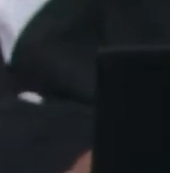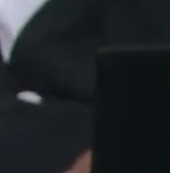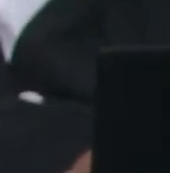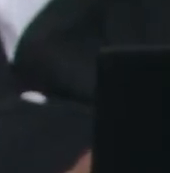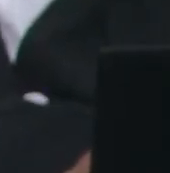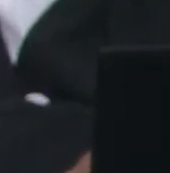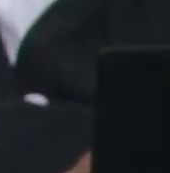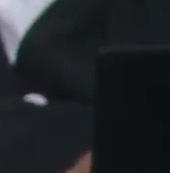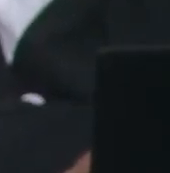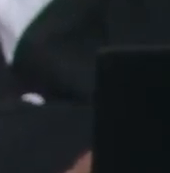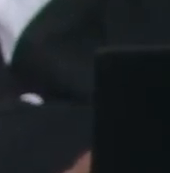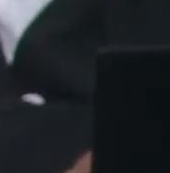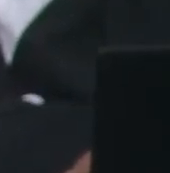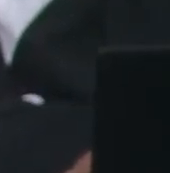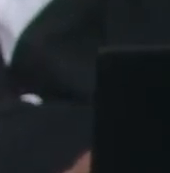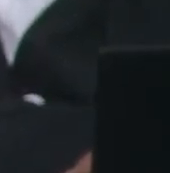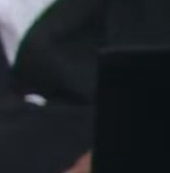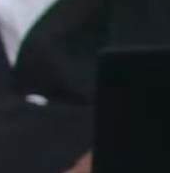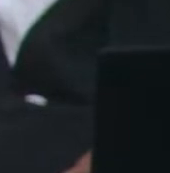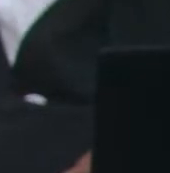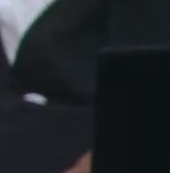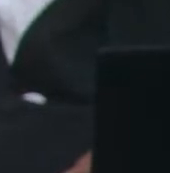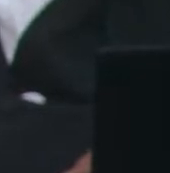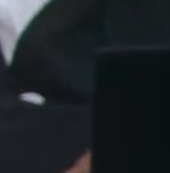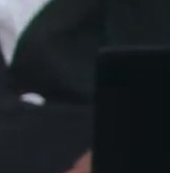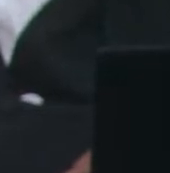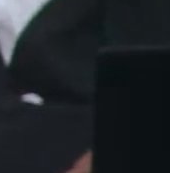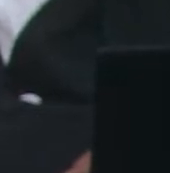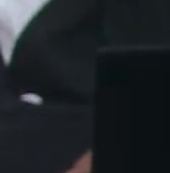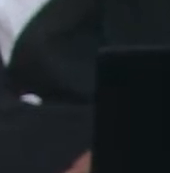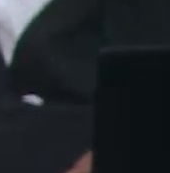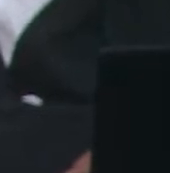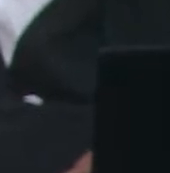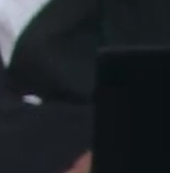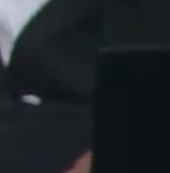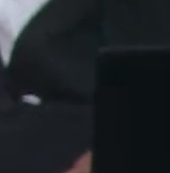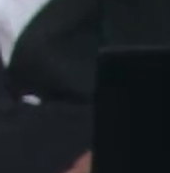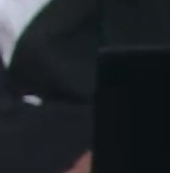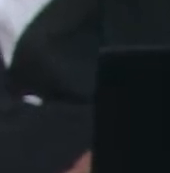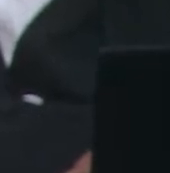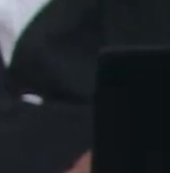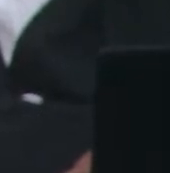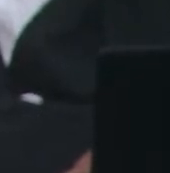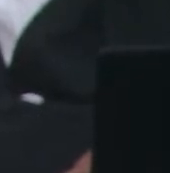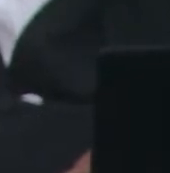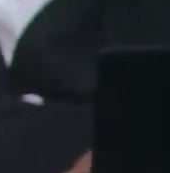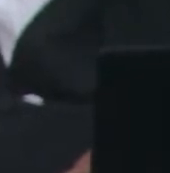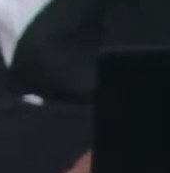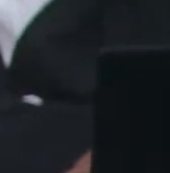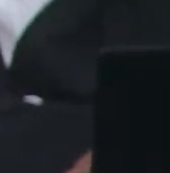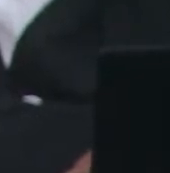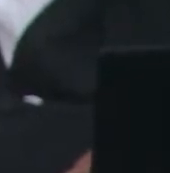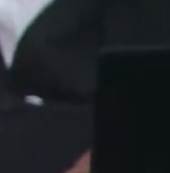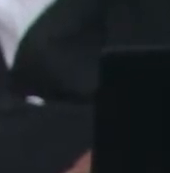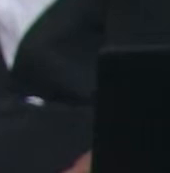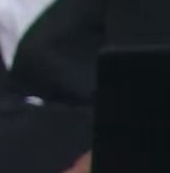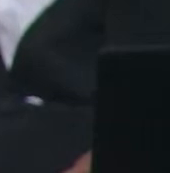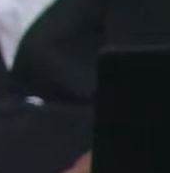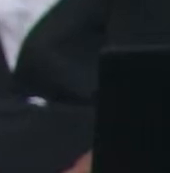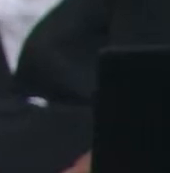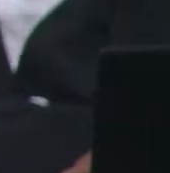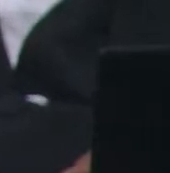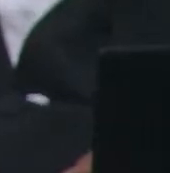that we will need to keep under management to